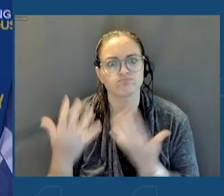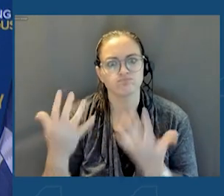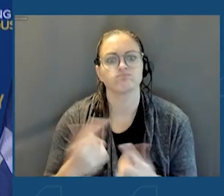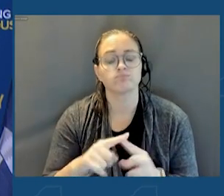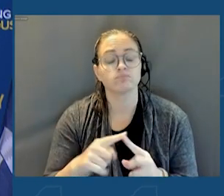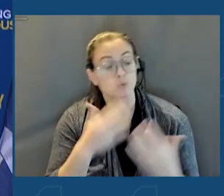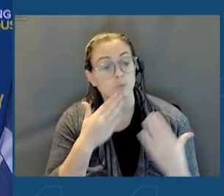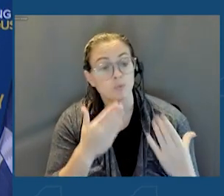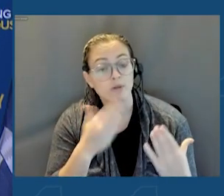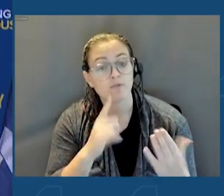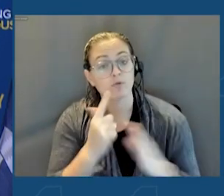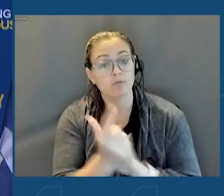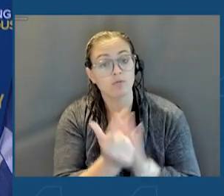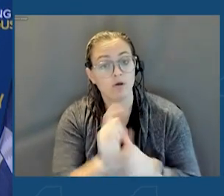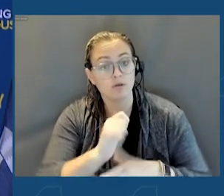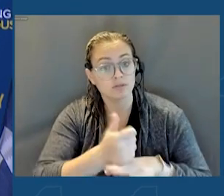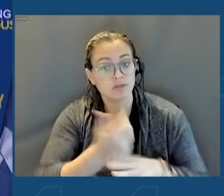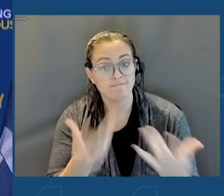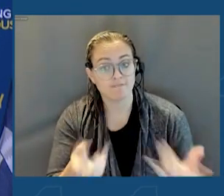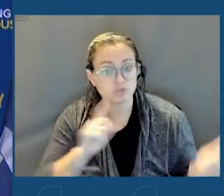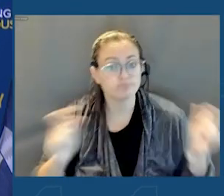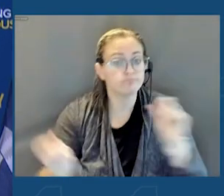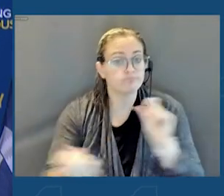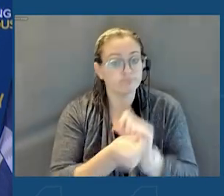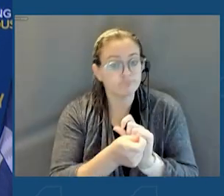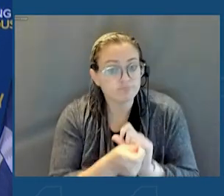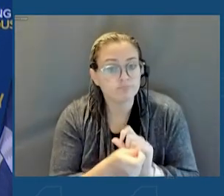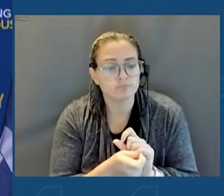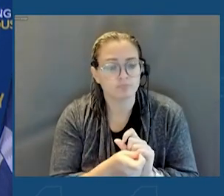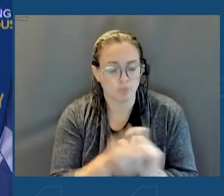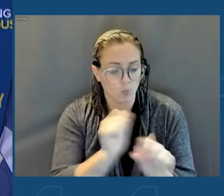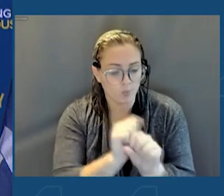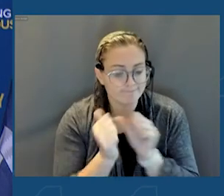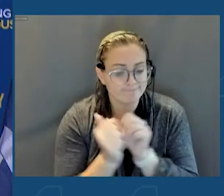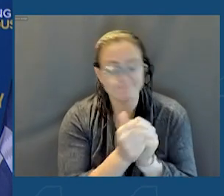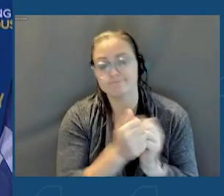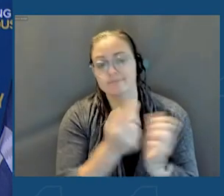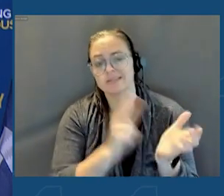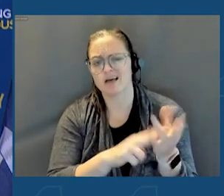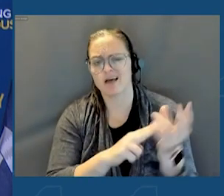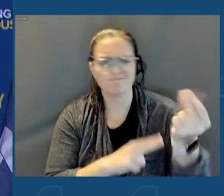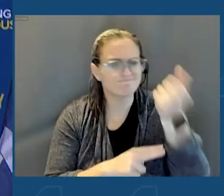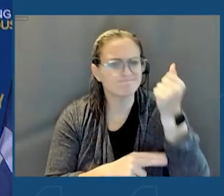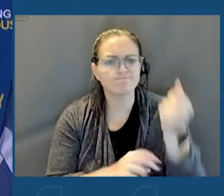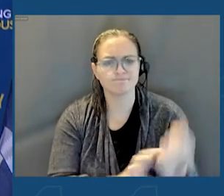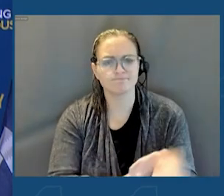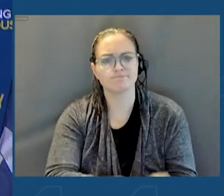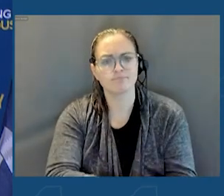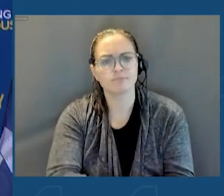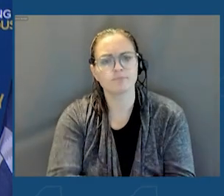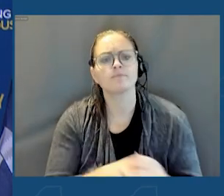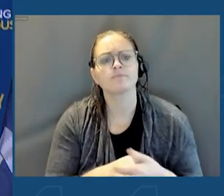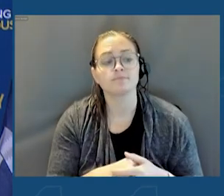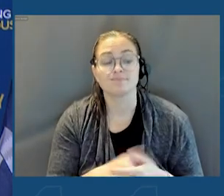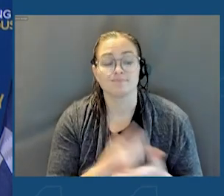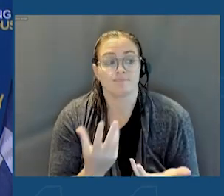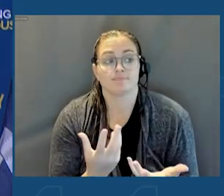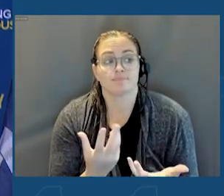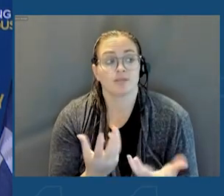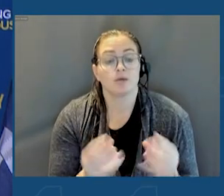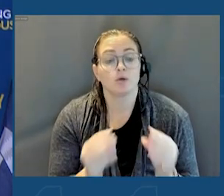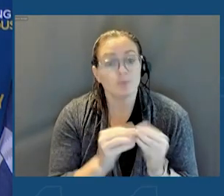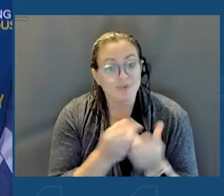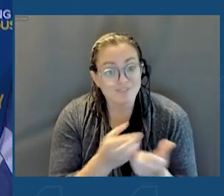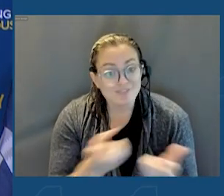got the legislature to change this. We worked together. We got it signed very quickly. And literally, we put more